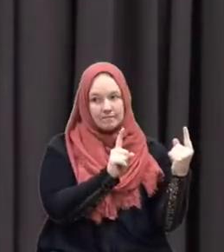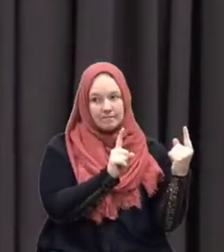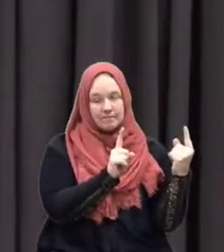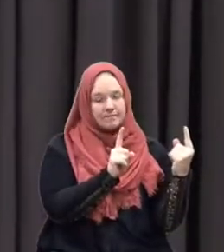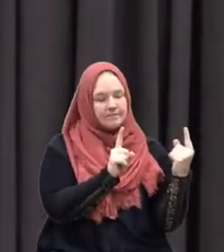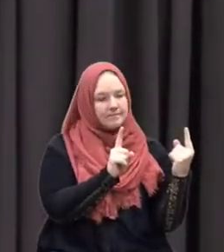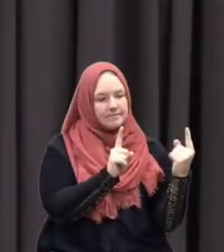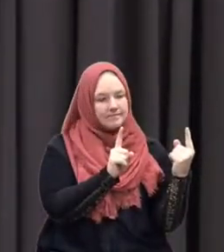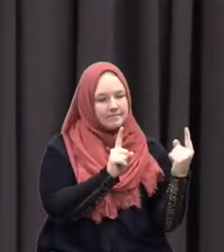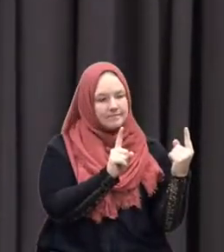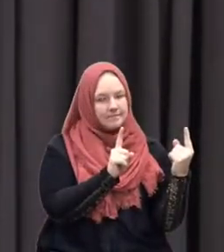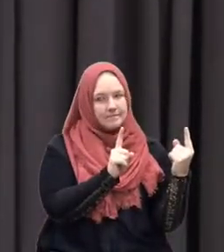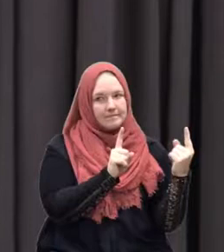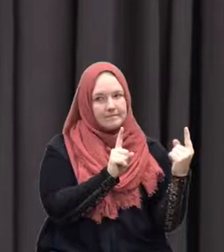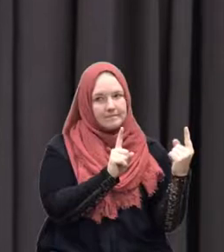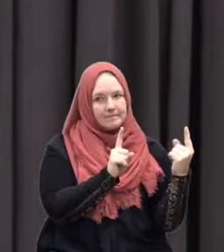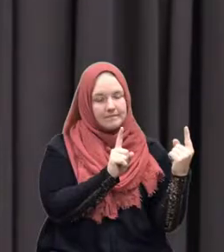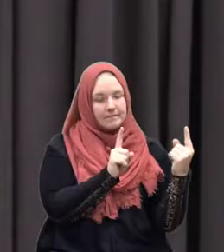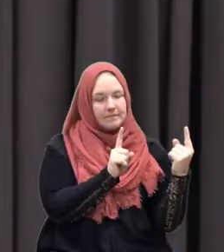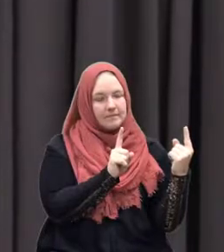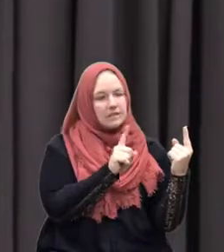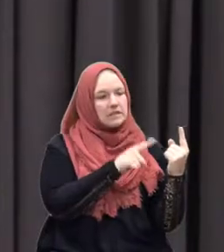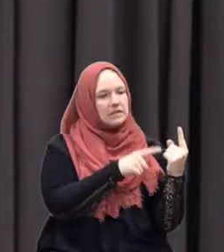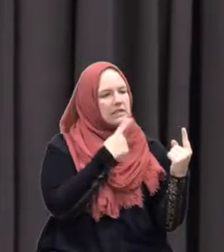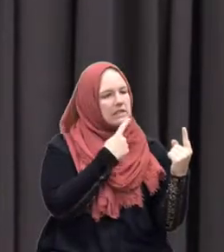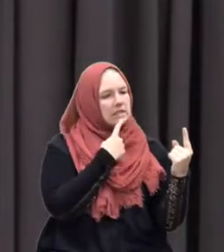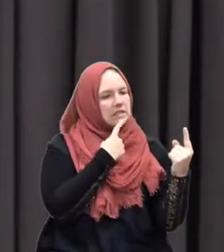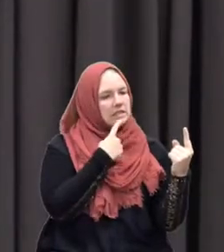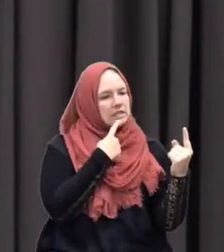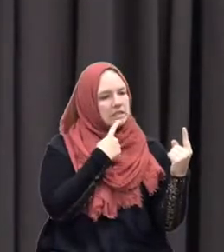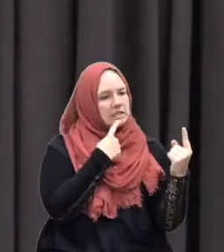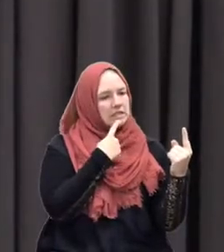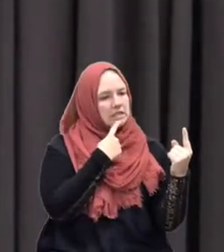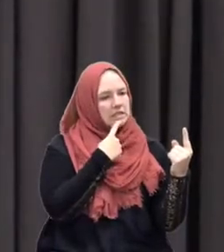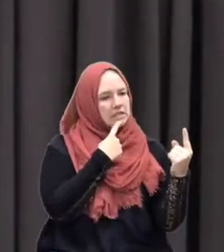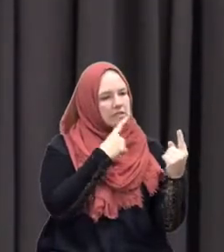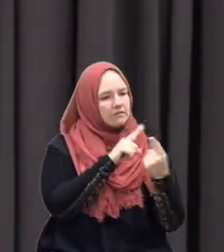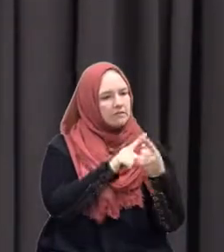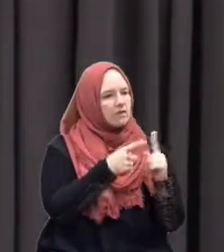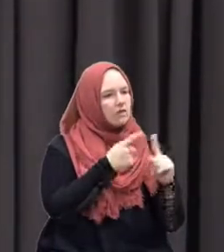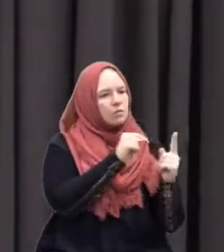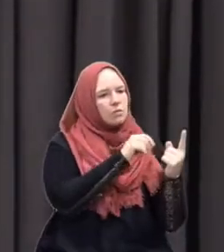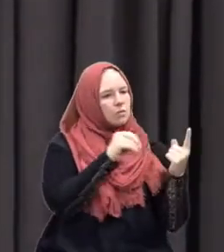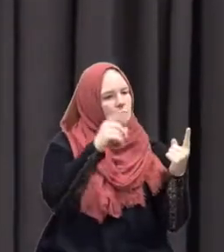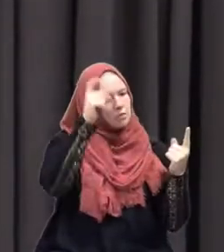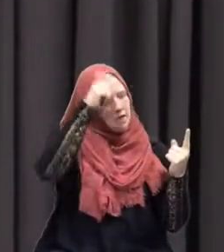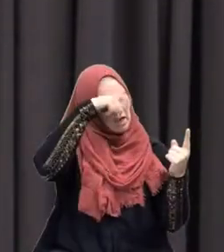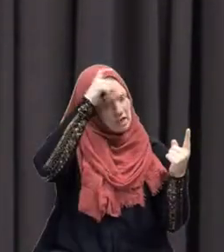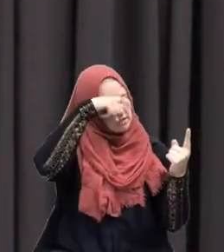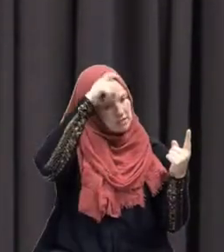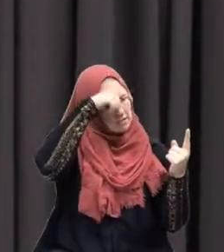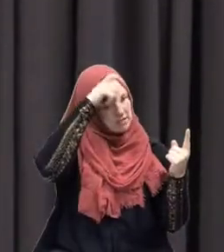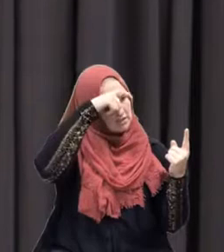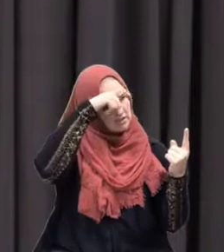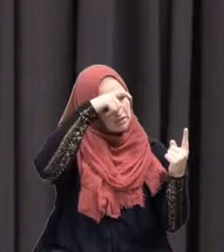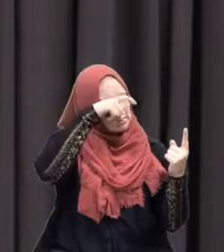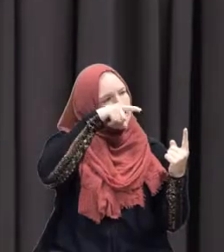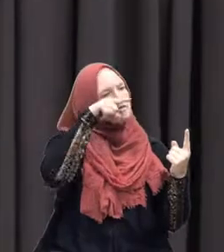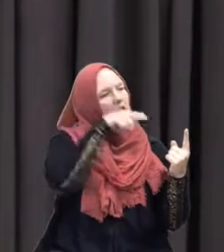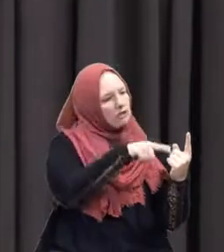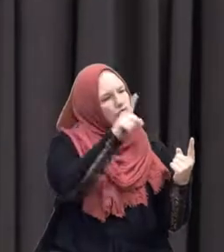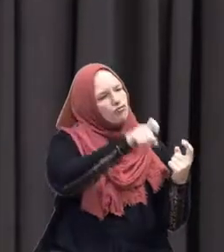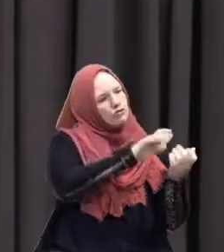al-Islam. Khalid, we see that you are too wise to end up anywhere but in